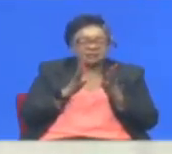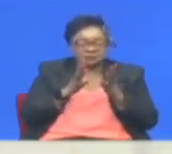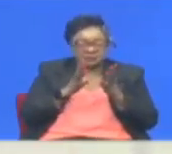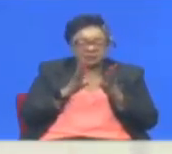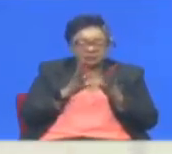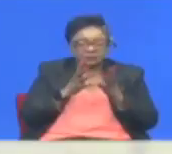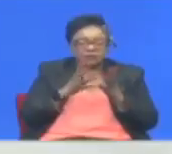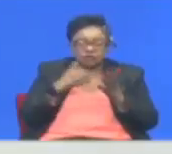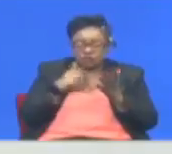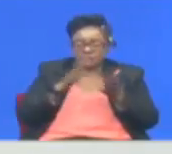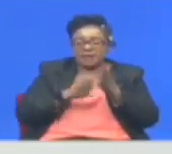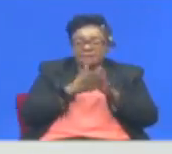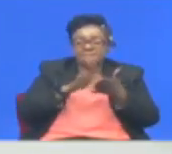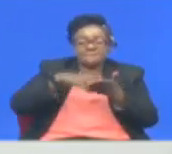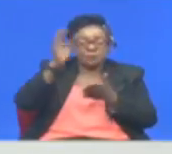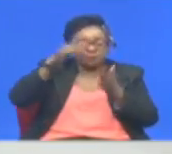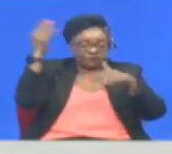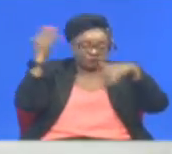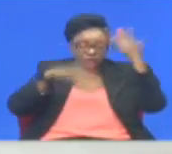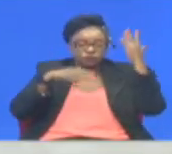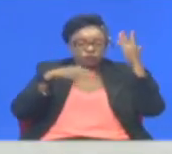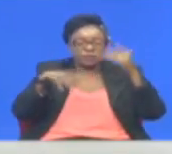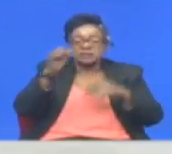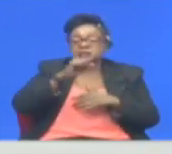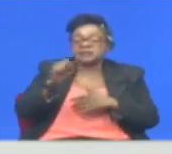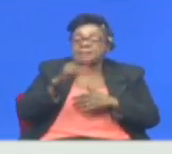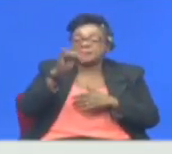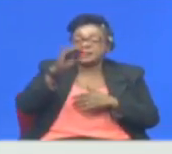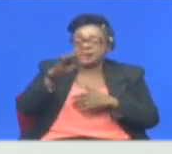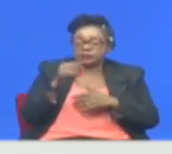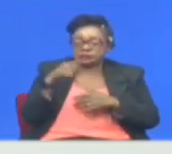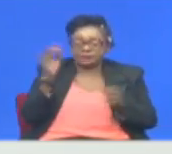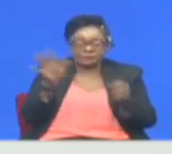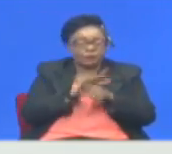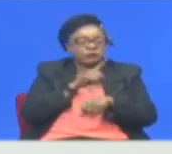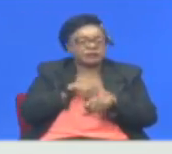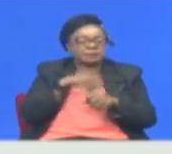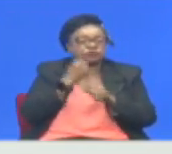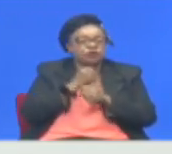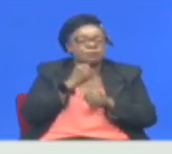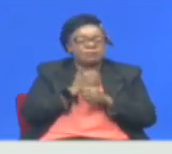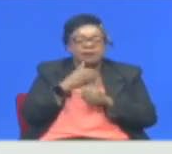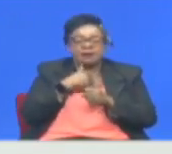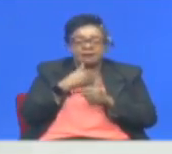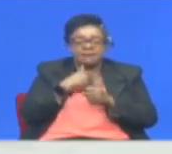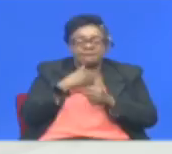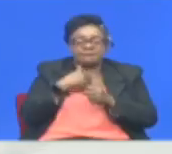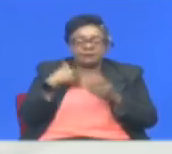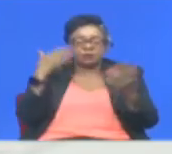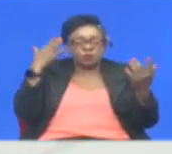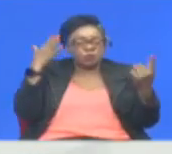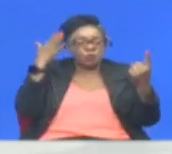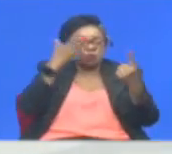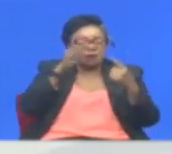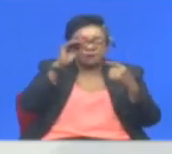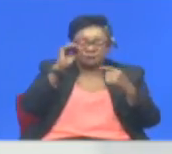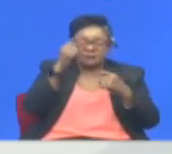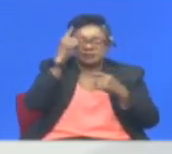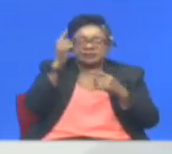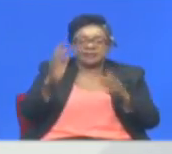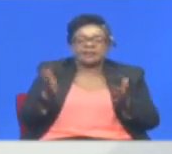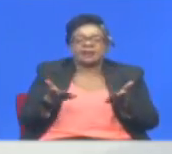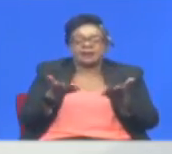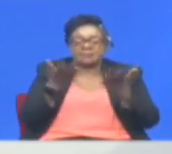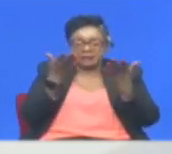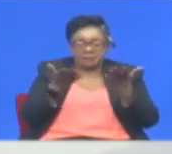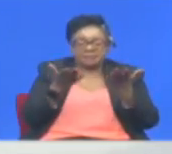more professional. Sabrina, who skis as a full-time job, has her sight set on being the fastest in the upcoming season